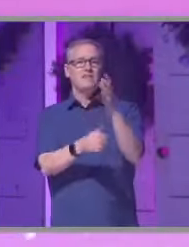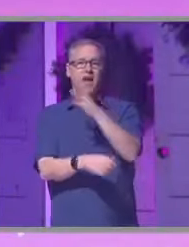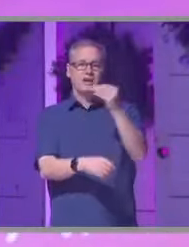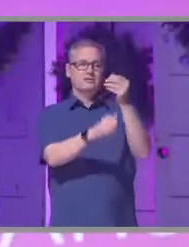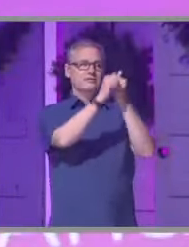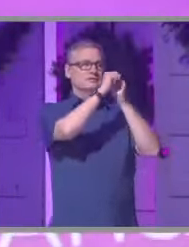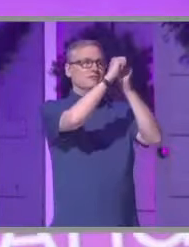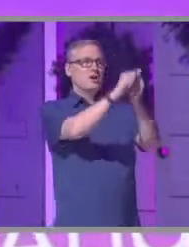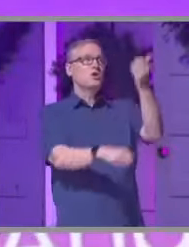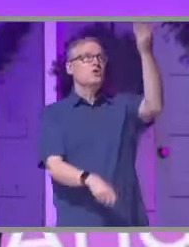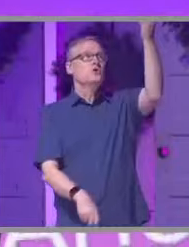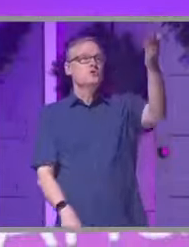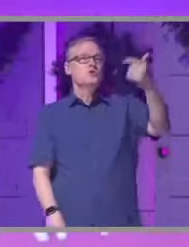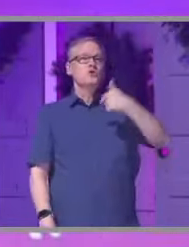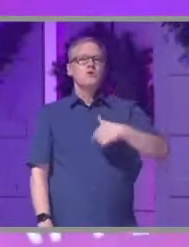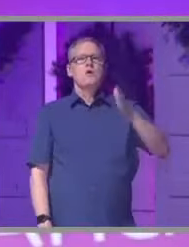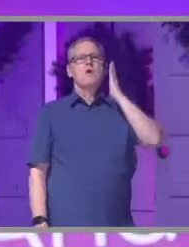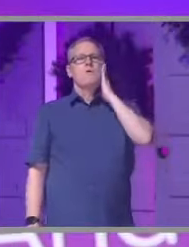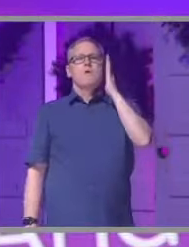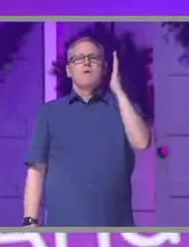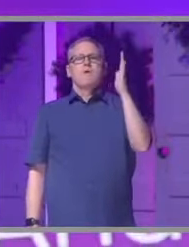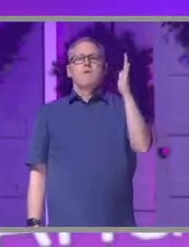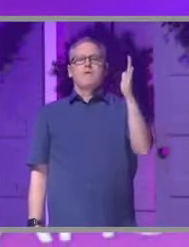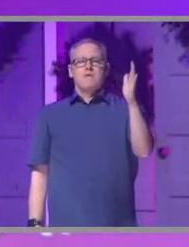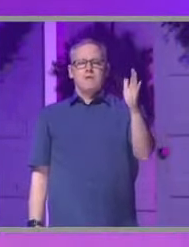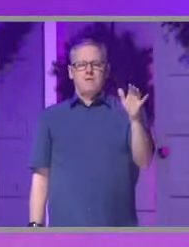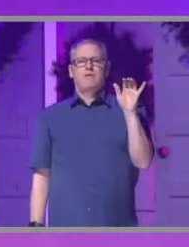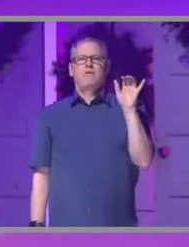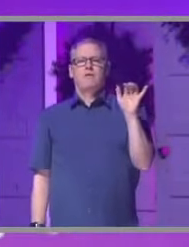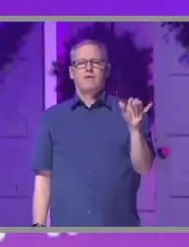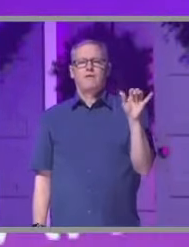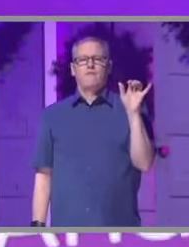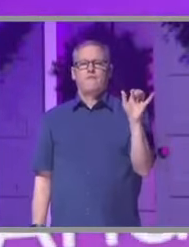I will follow you.